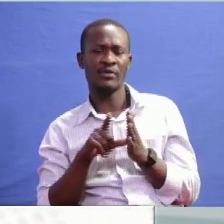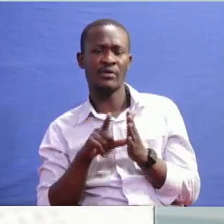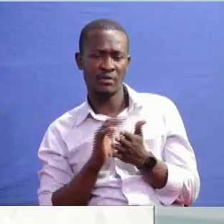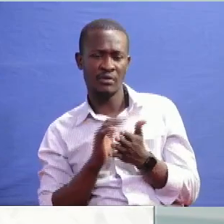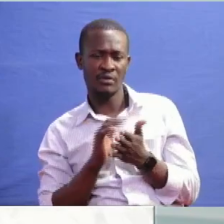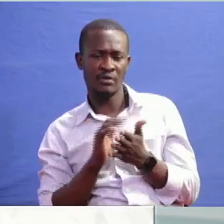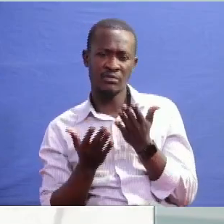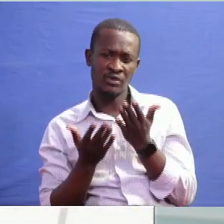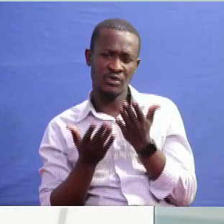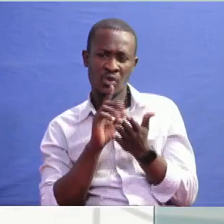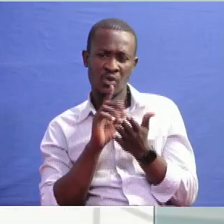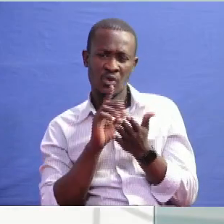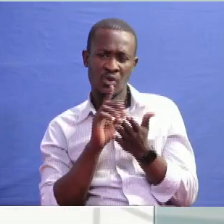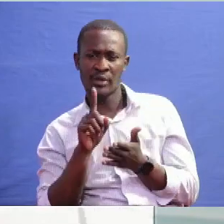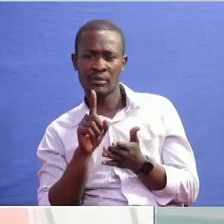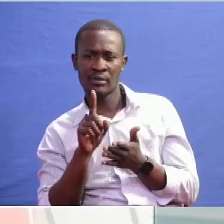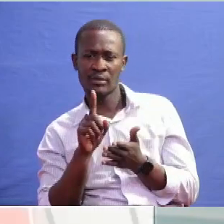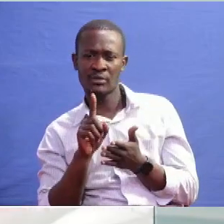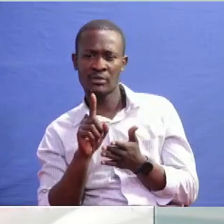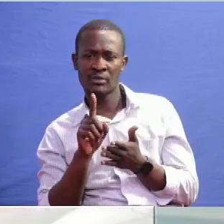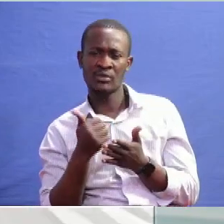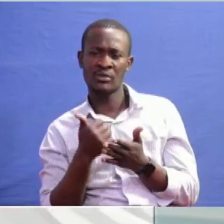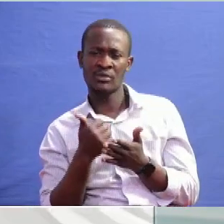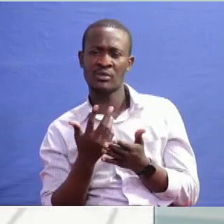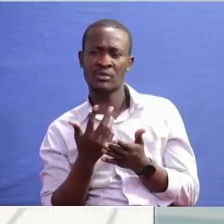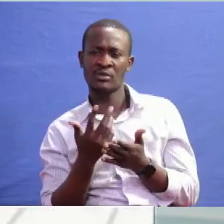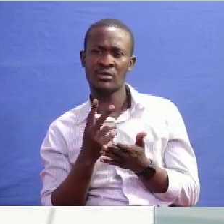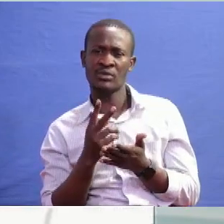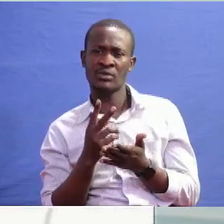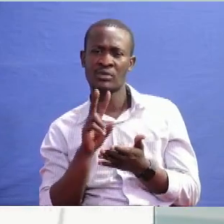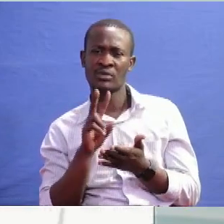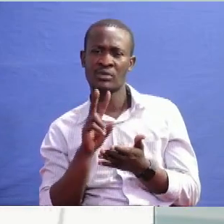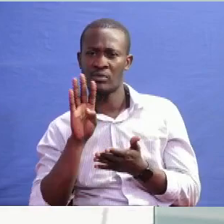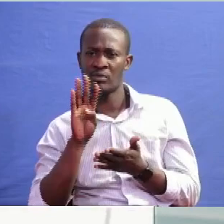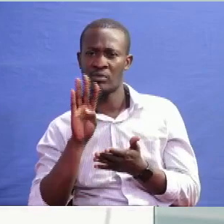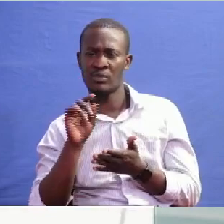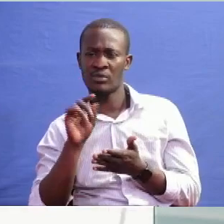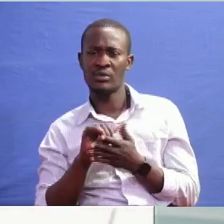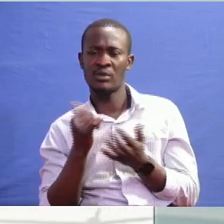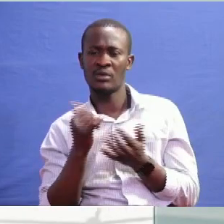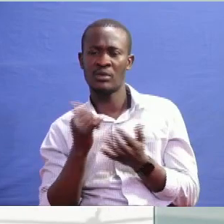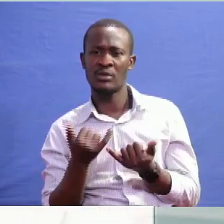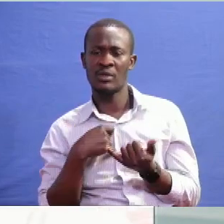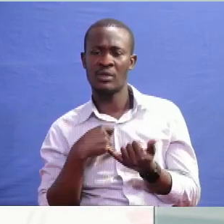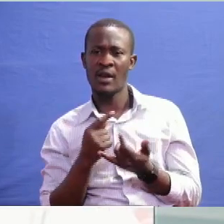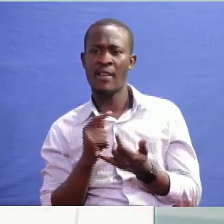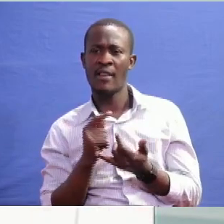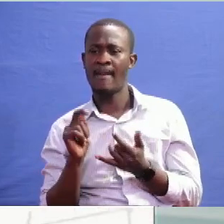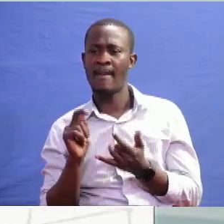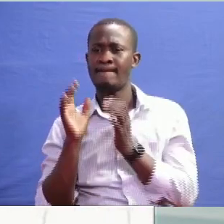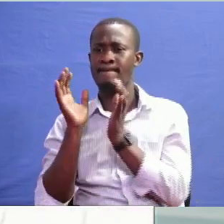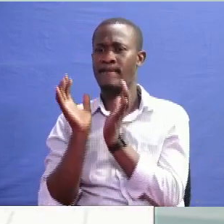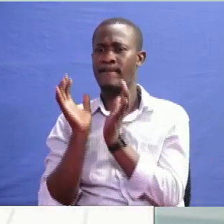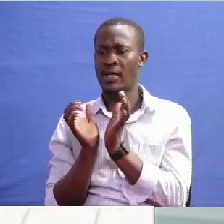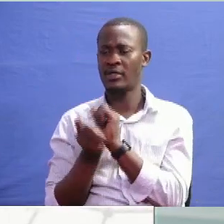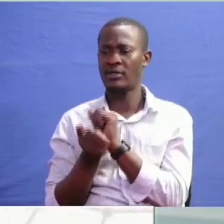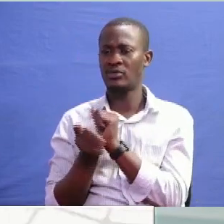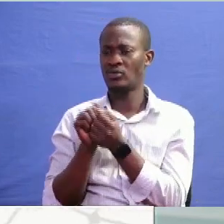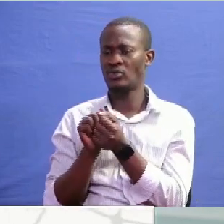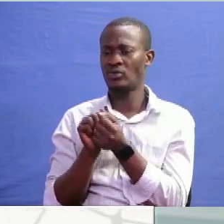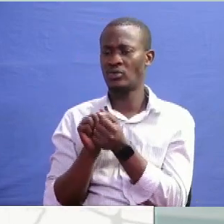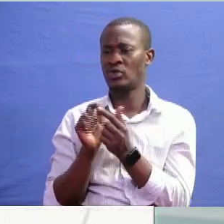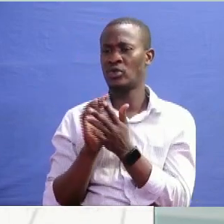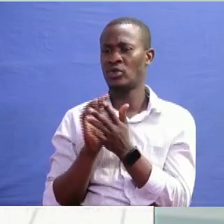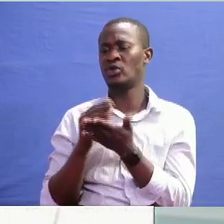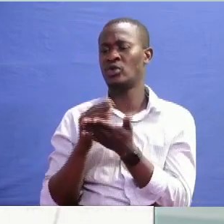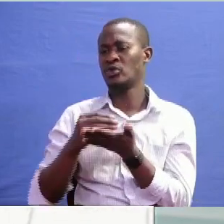to 1. Others will even pay 2 million. Now, the burden that will shift, of course, to